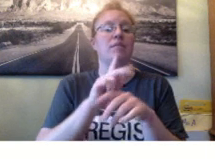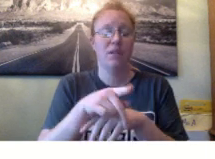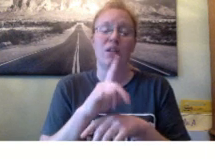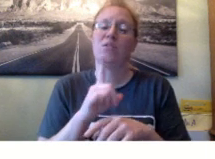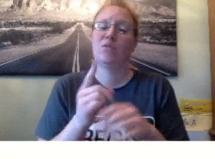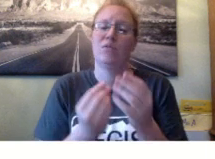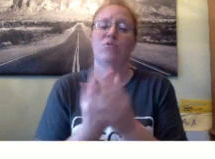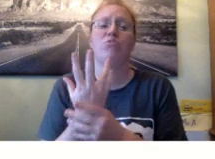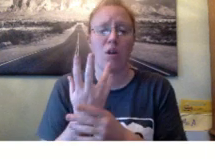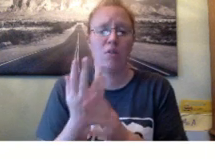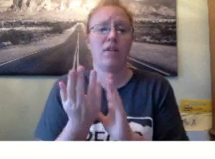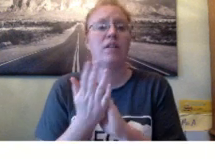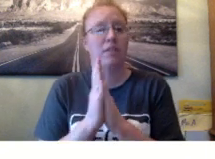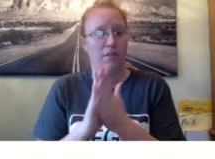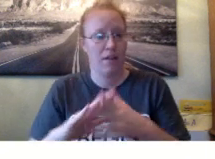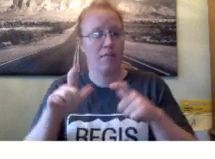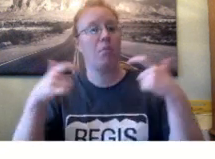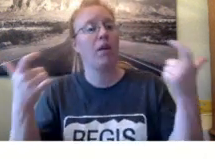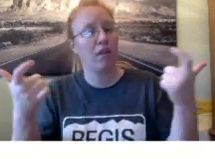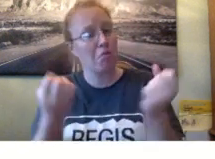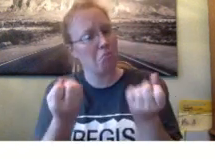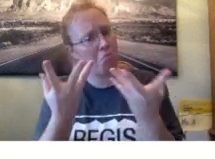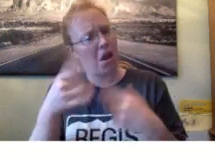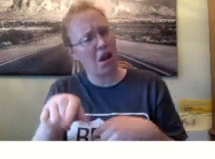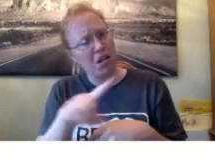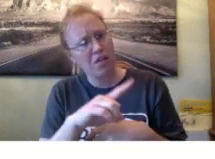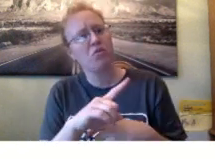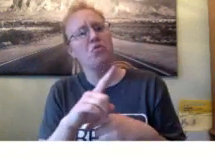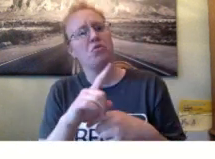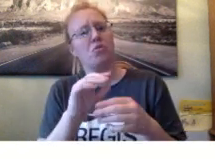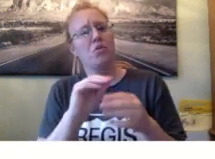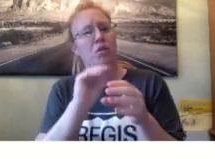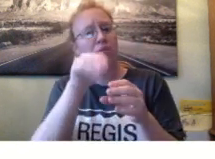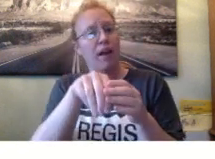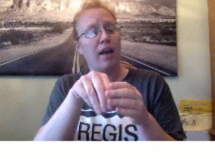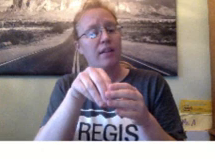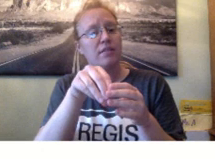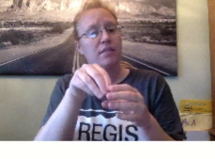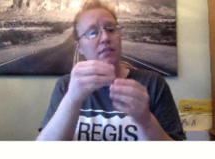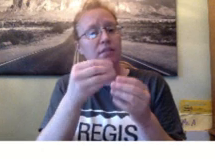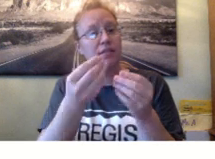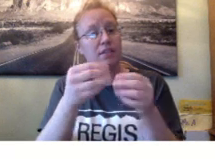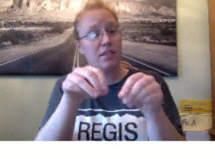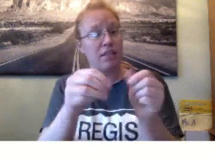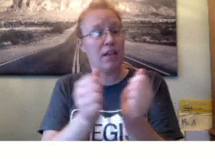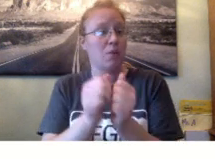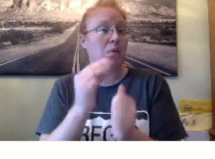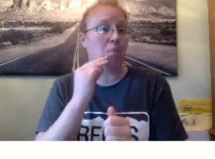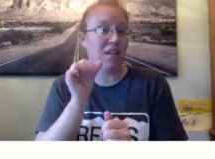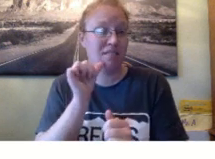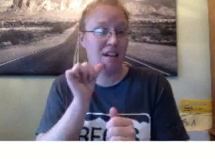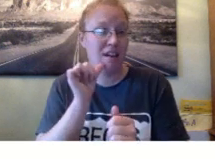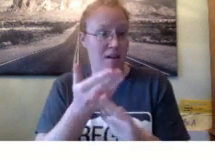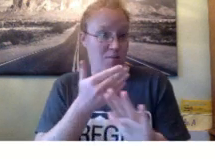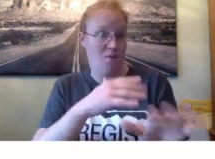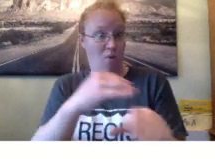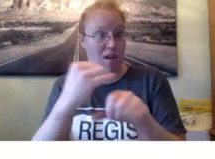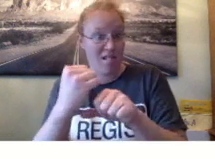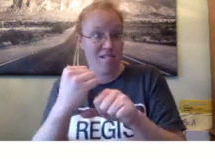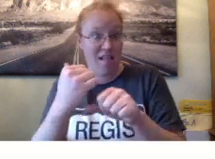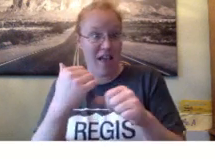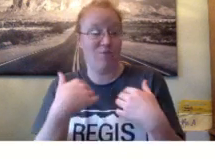it's growing. It is getting bigger. Many of you planted seeds with Miss A before you left, or